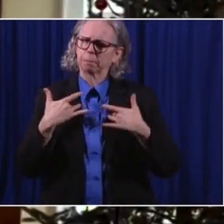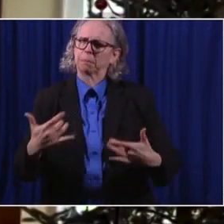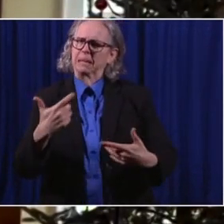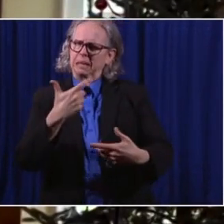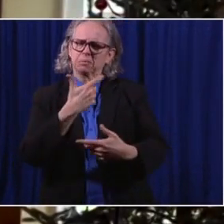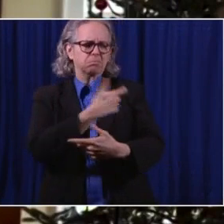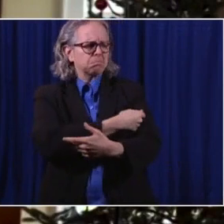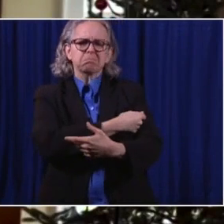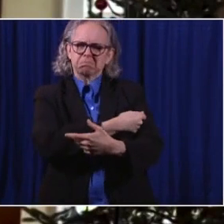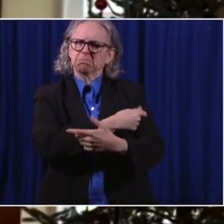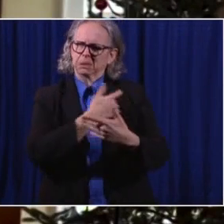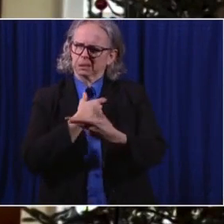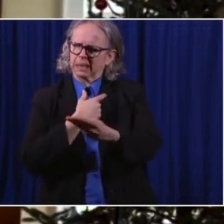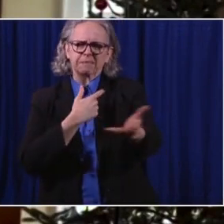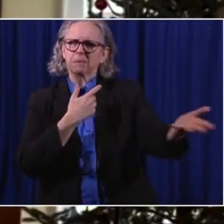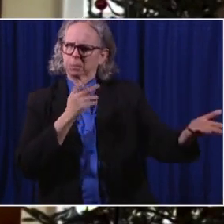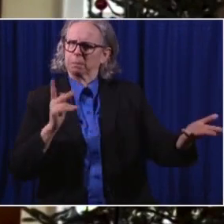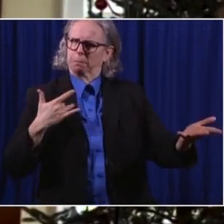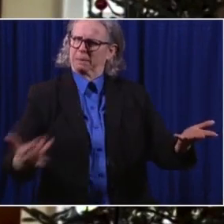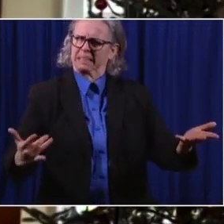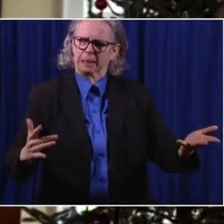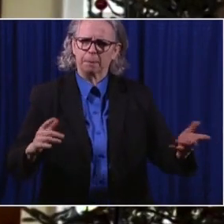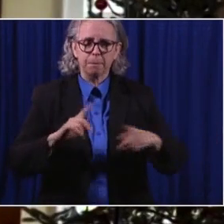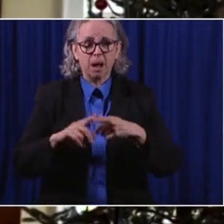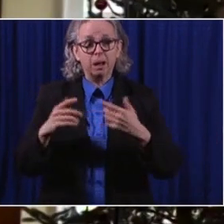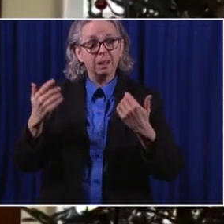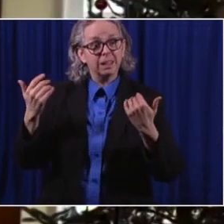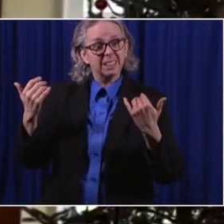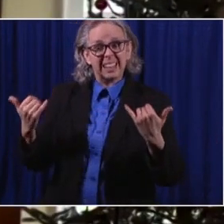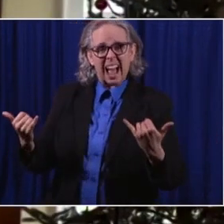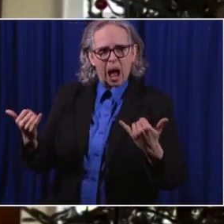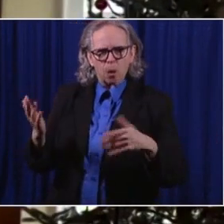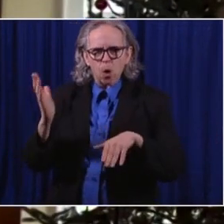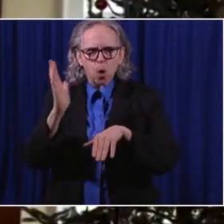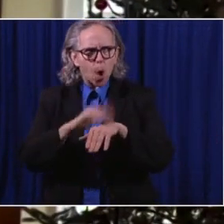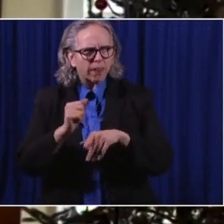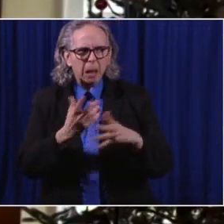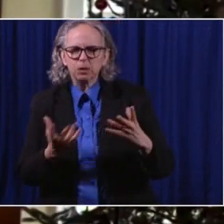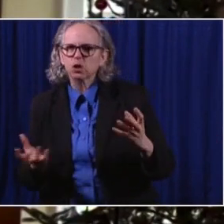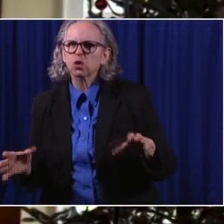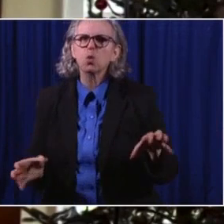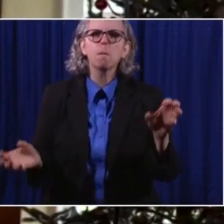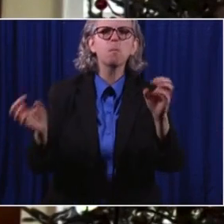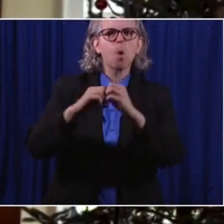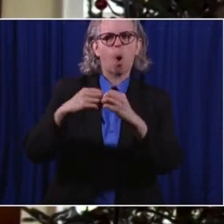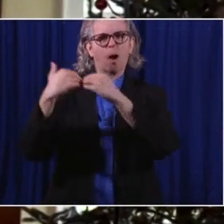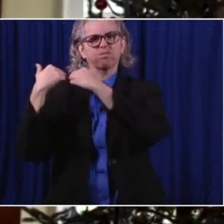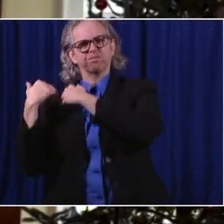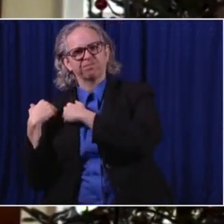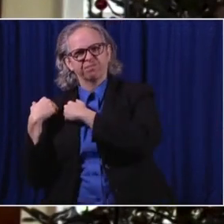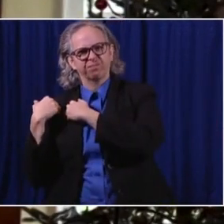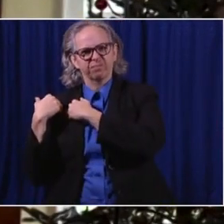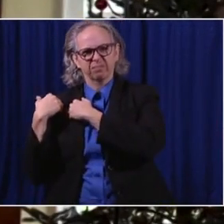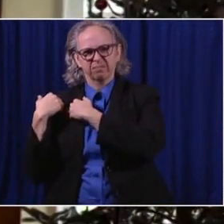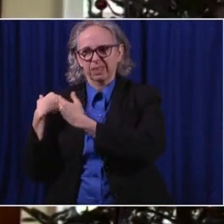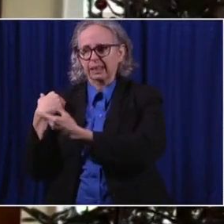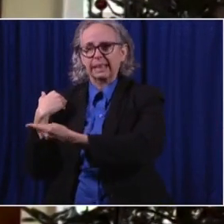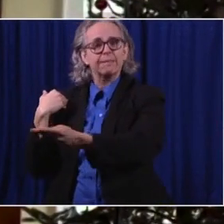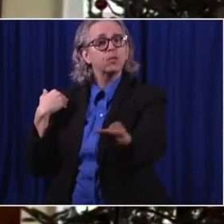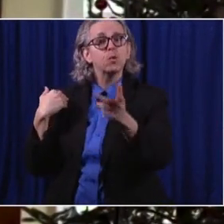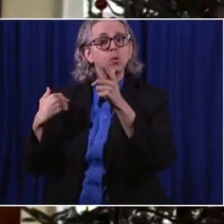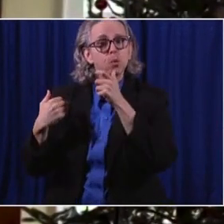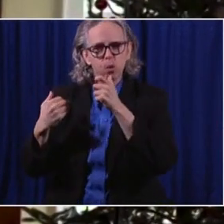emergency, they can also be called on to do extra manpower to give these vaccines. This